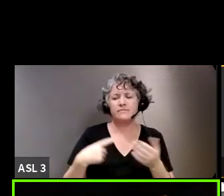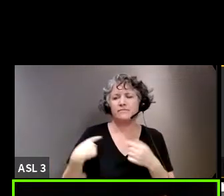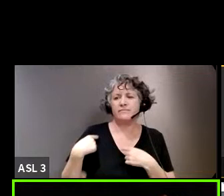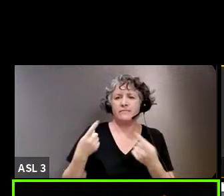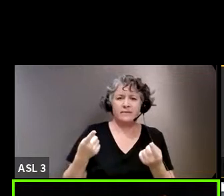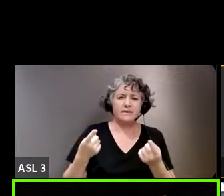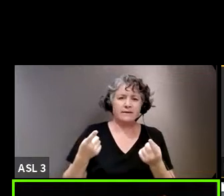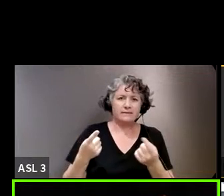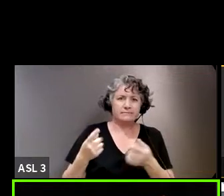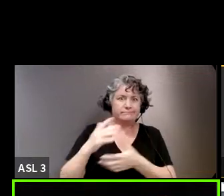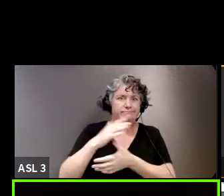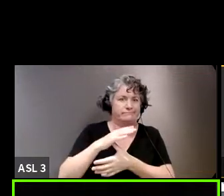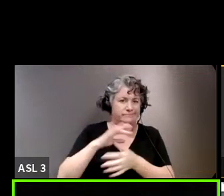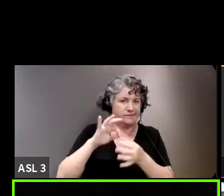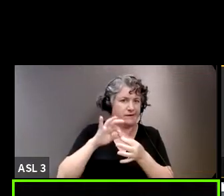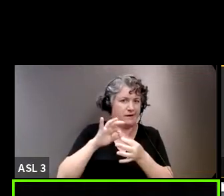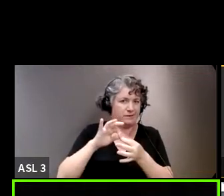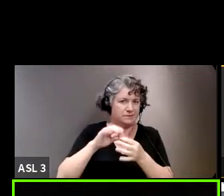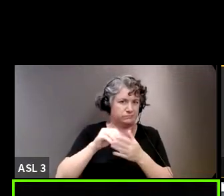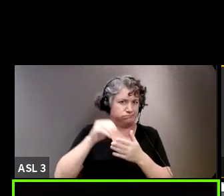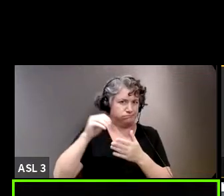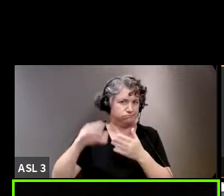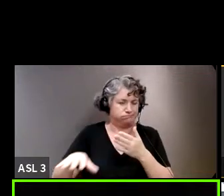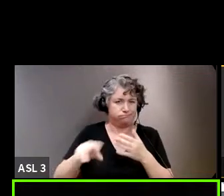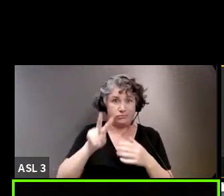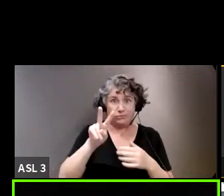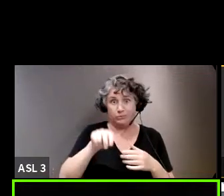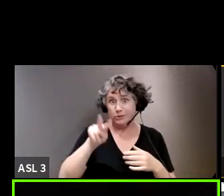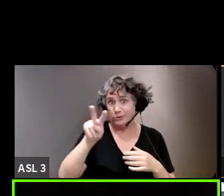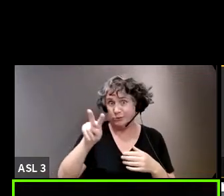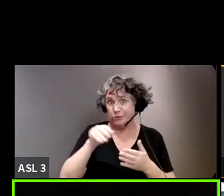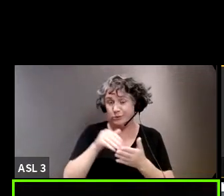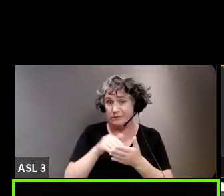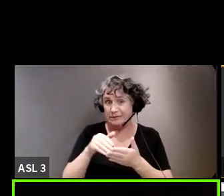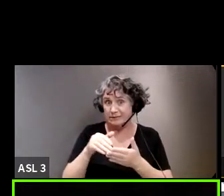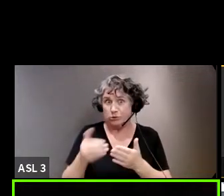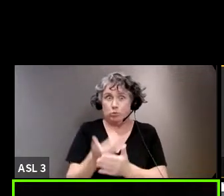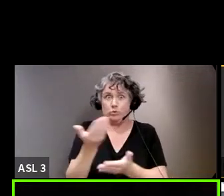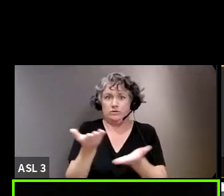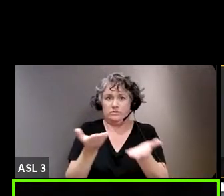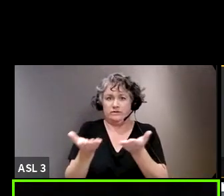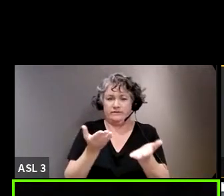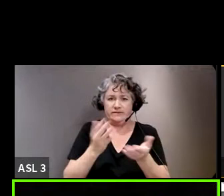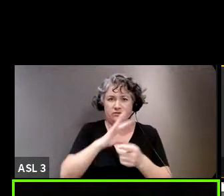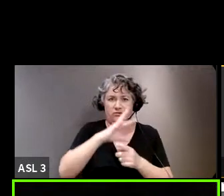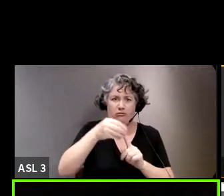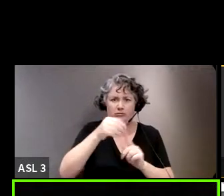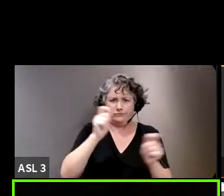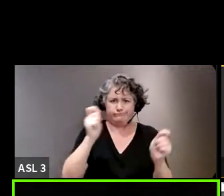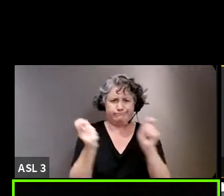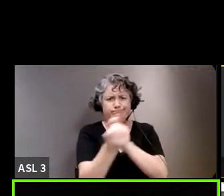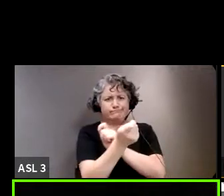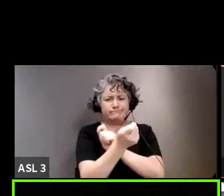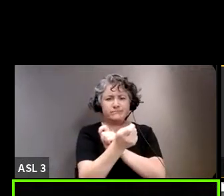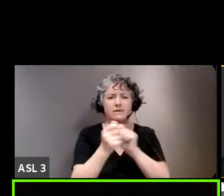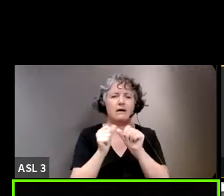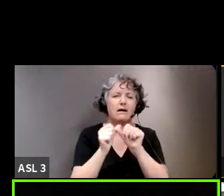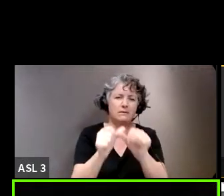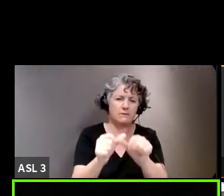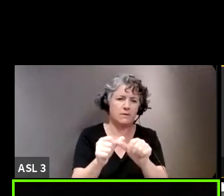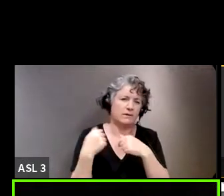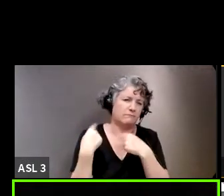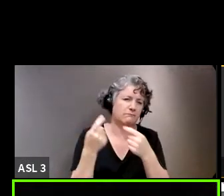carries the largest cost of new services at 2.2 million um the investment is part of the ongoing cultural change